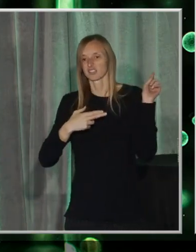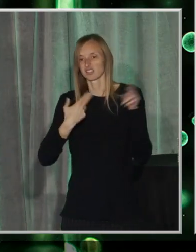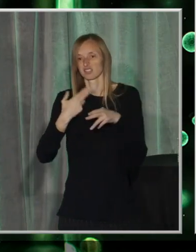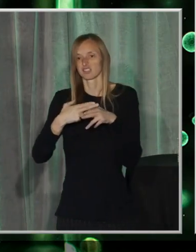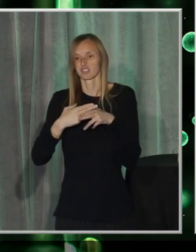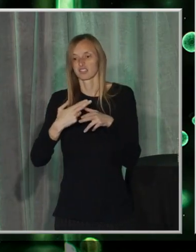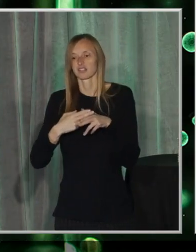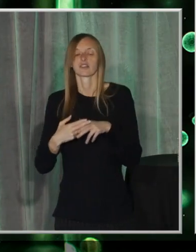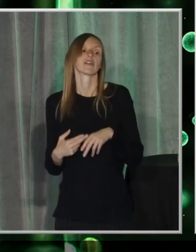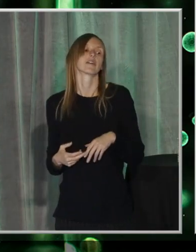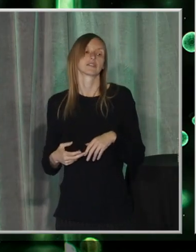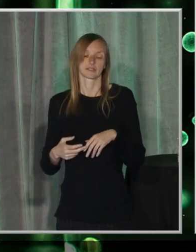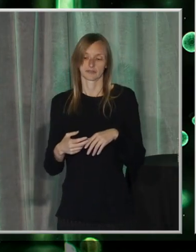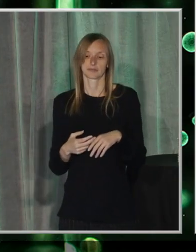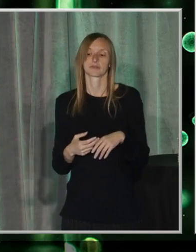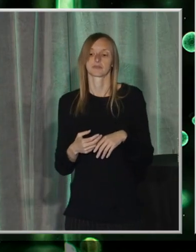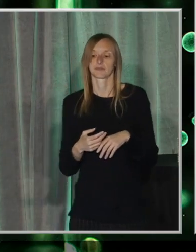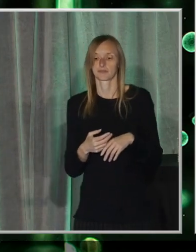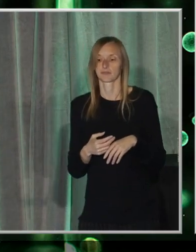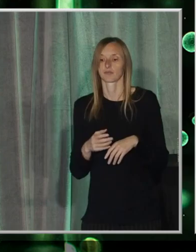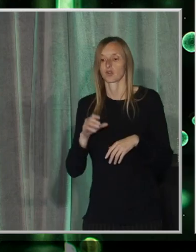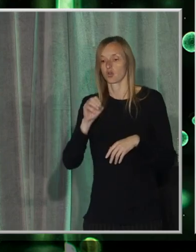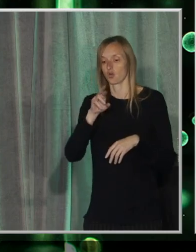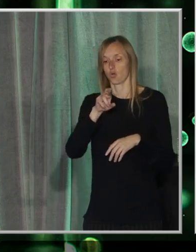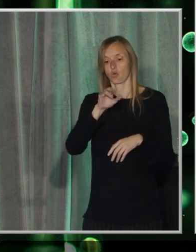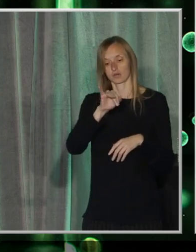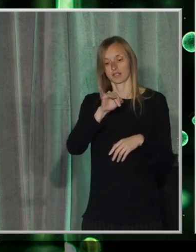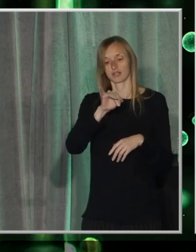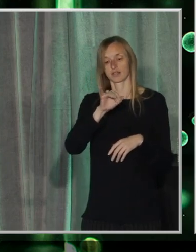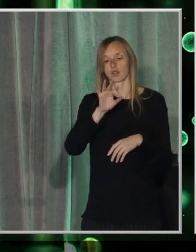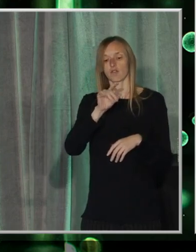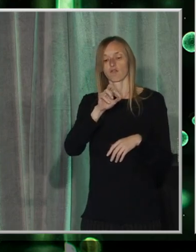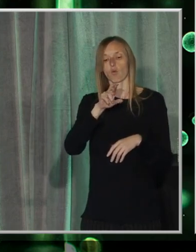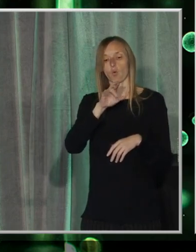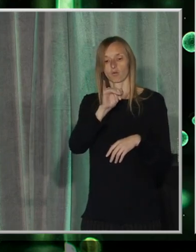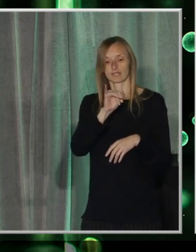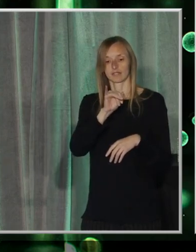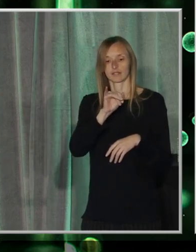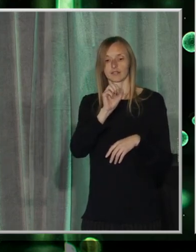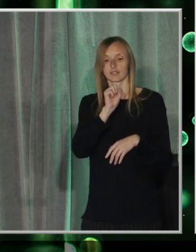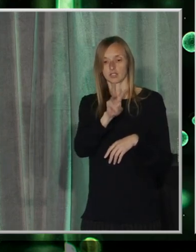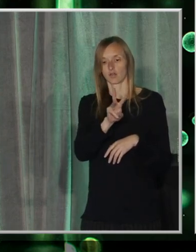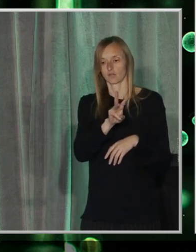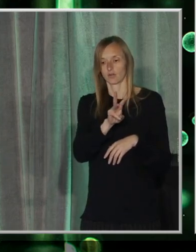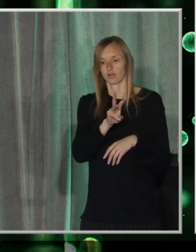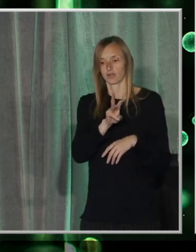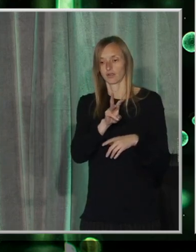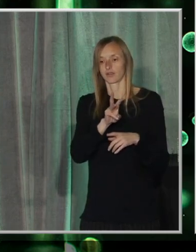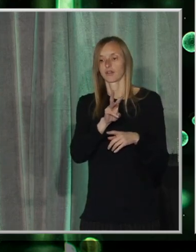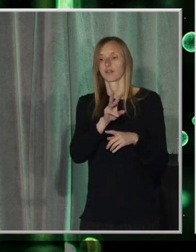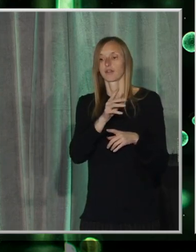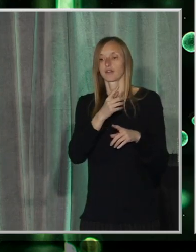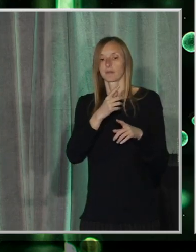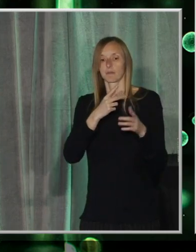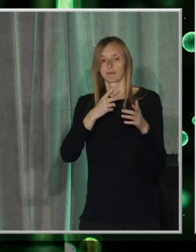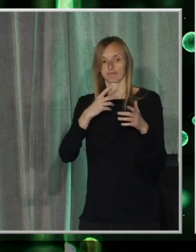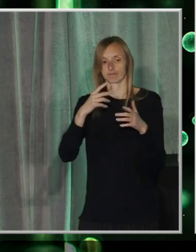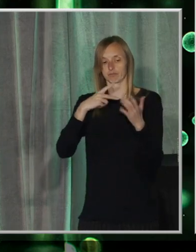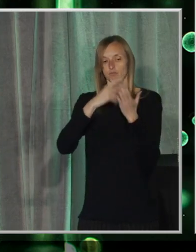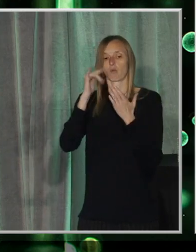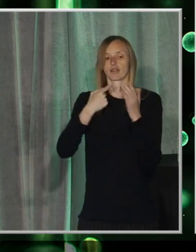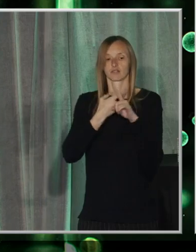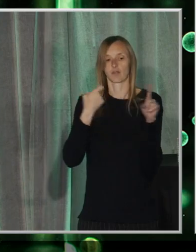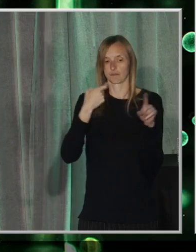the CEO of that Ori Fori platform. And that's the master thesis project of his. And that's